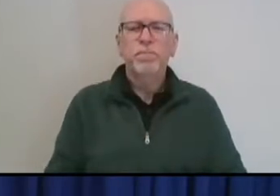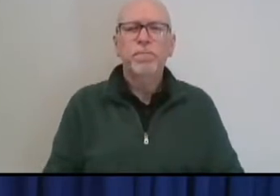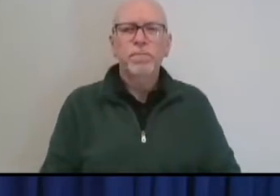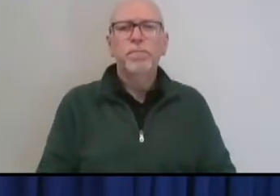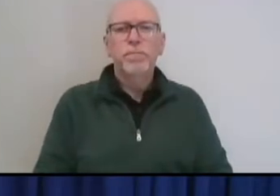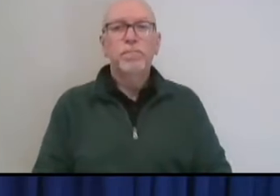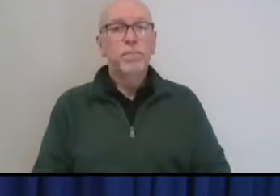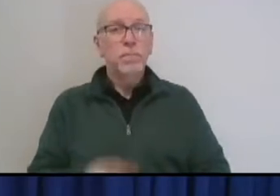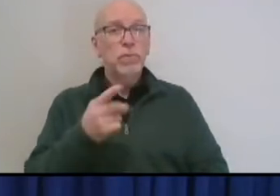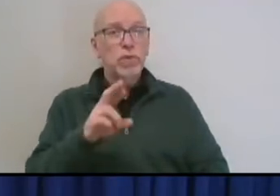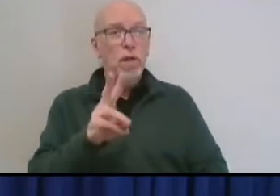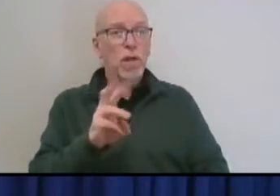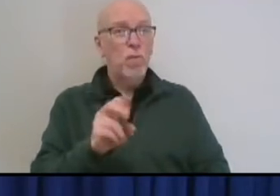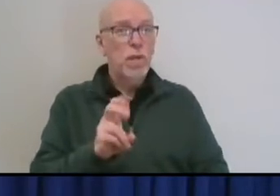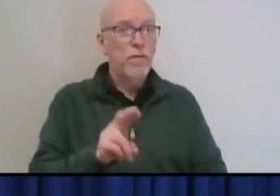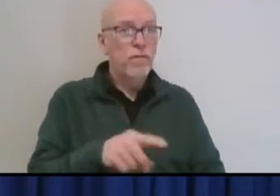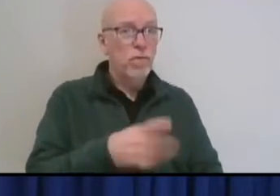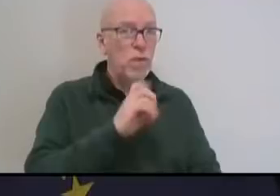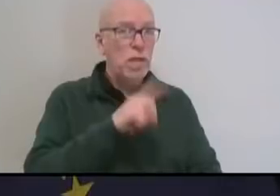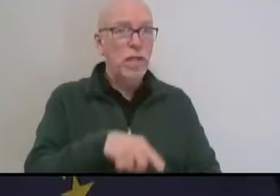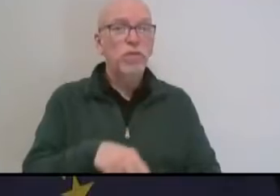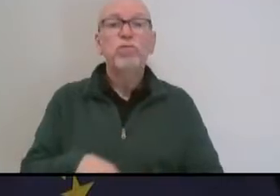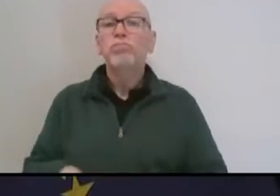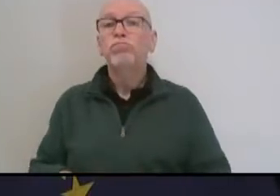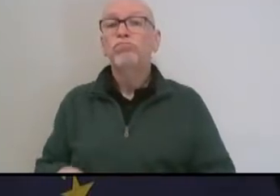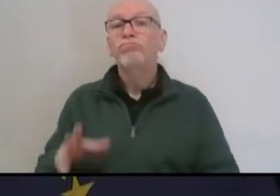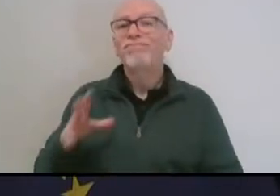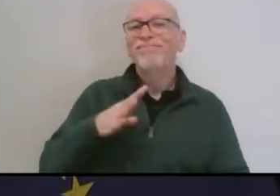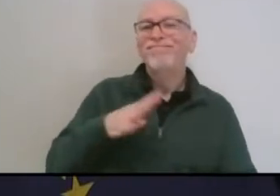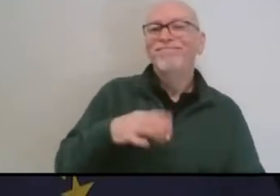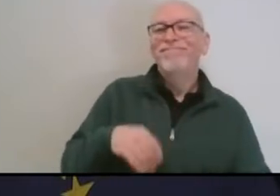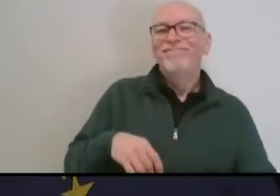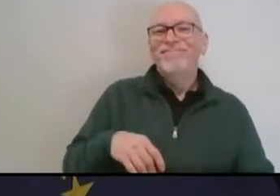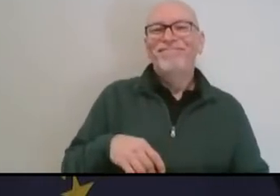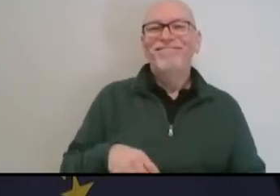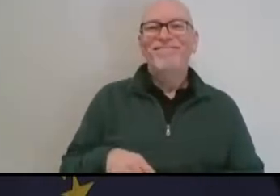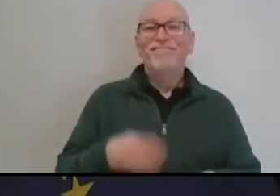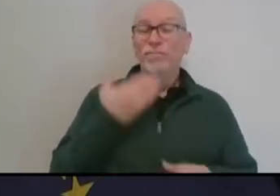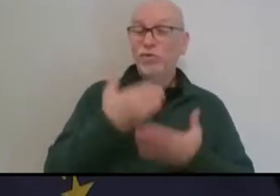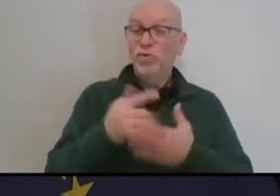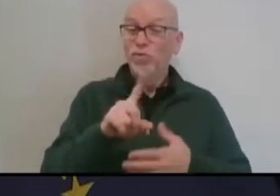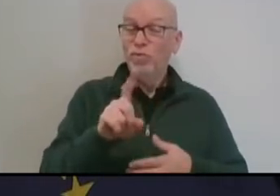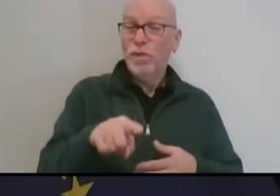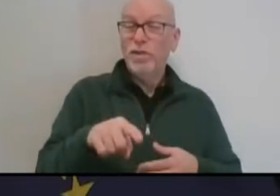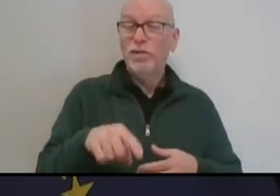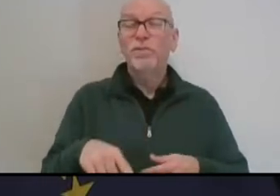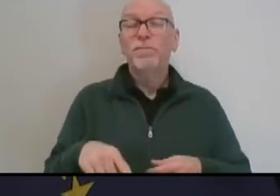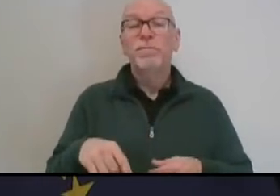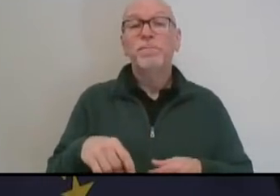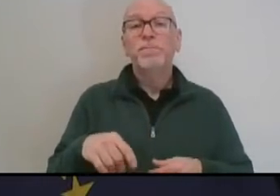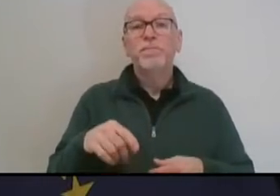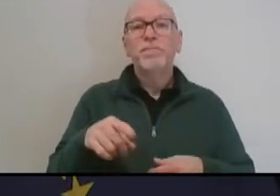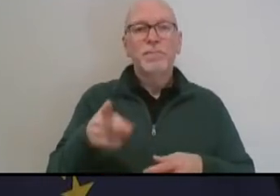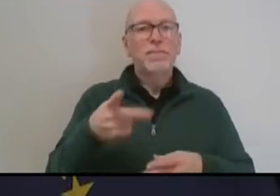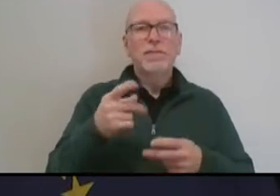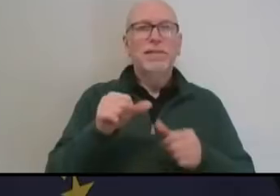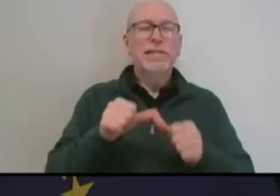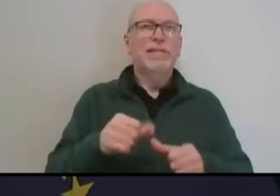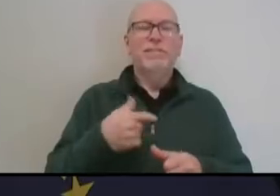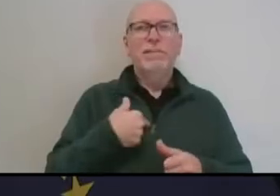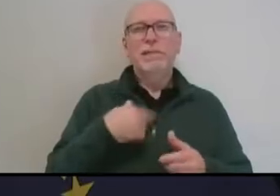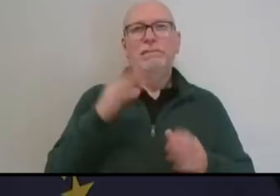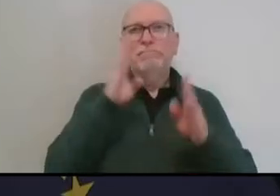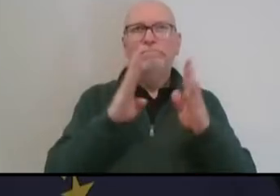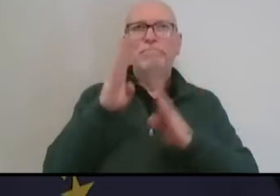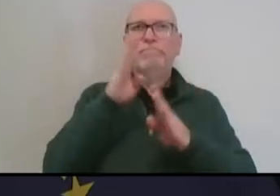want to take that one or do you want me to take that? Yeah. Okay. Thanks. That's a good question. It is something that that keeps me up at night. So we are